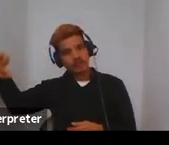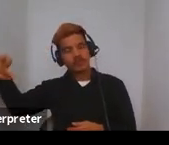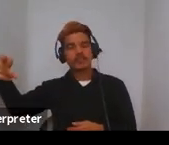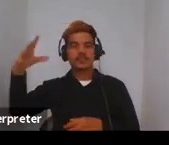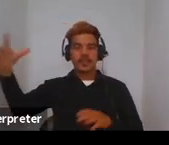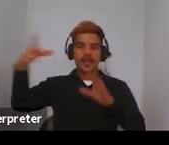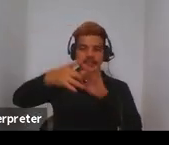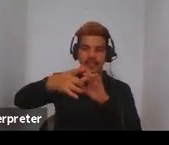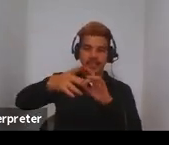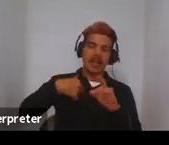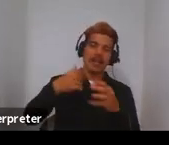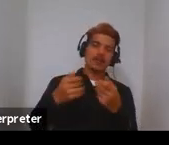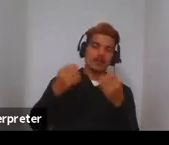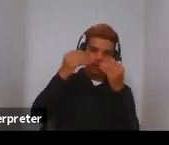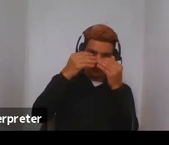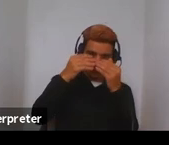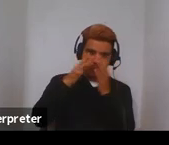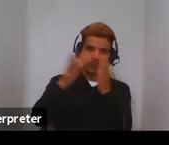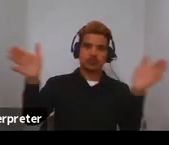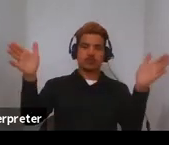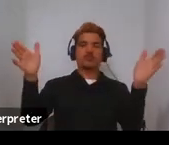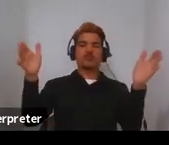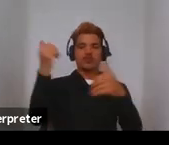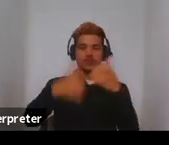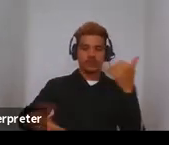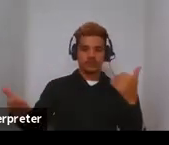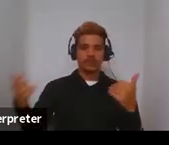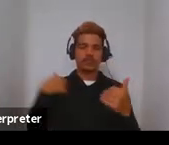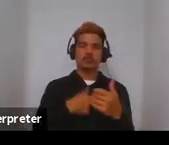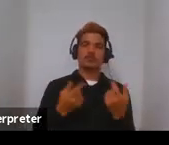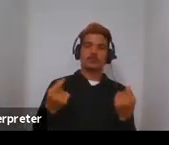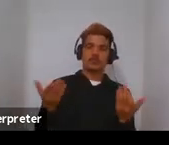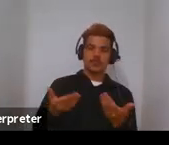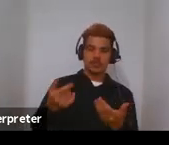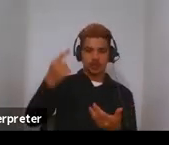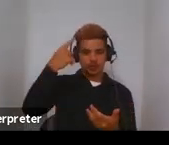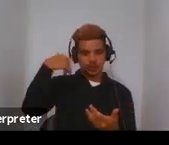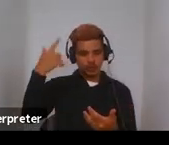this trauma-informed lens to everything we do here at CalCASA and beyond.